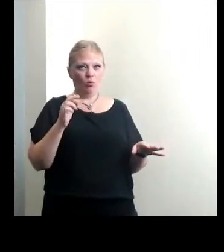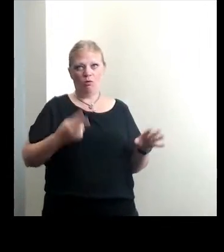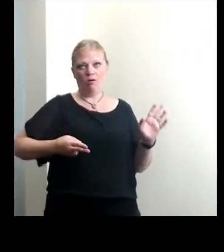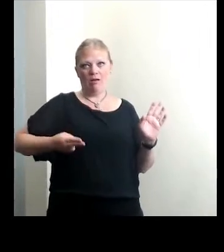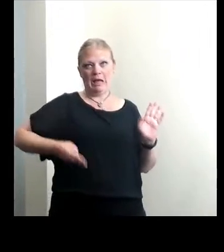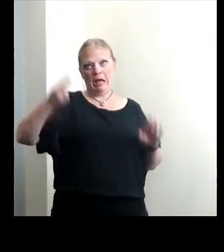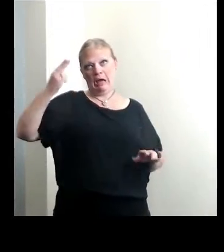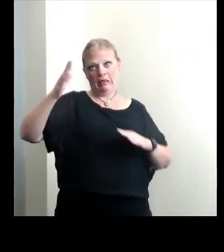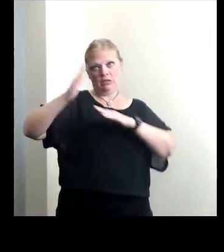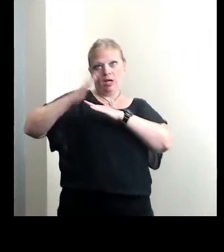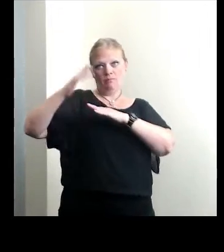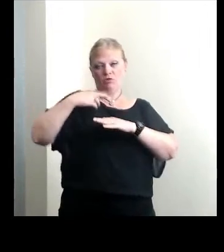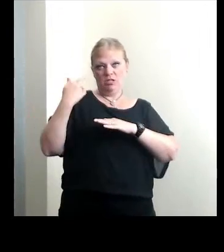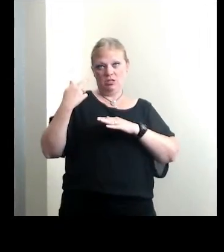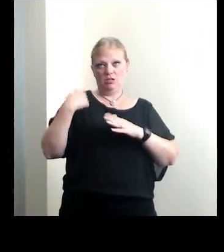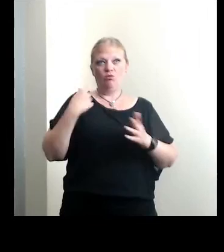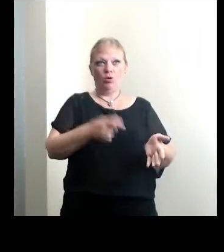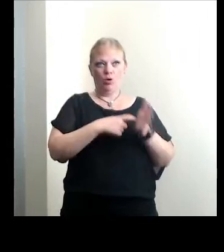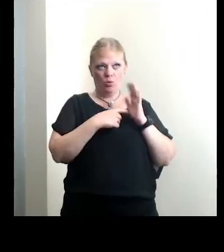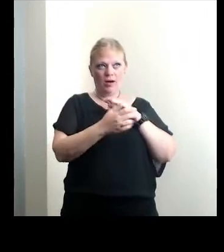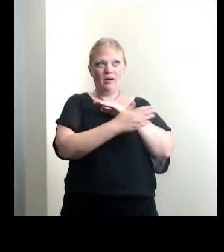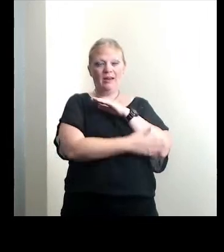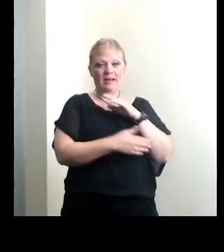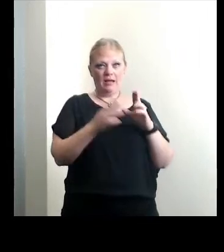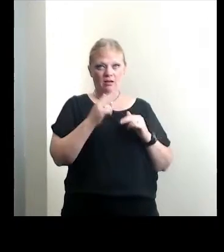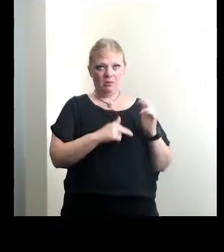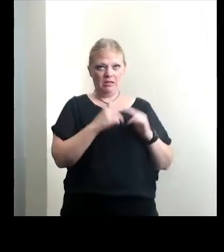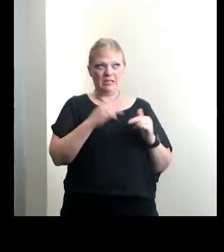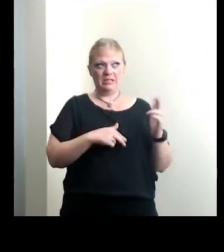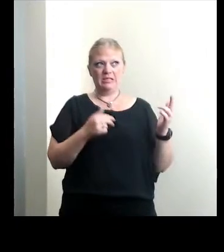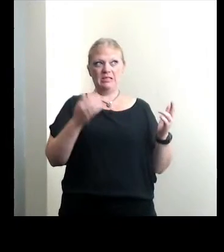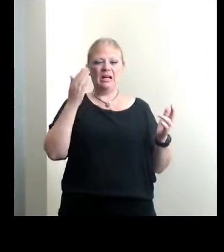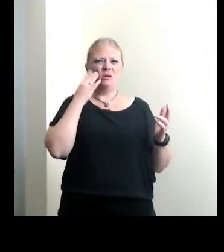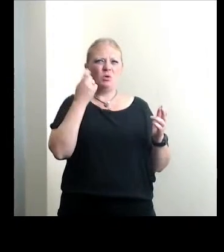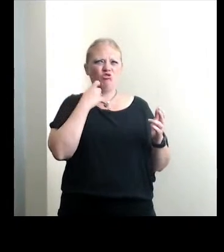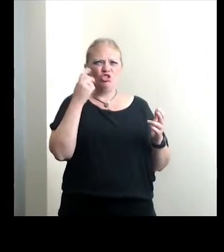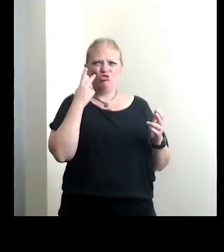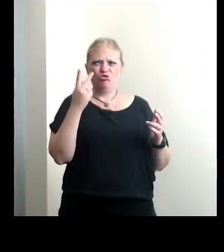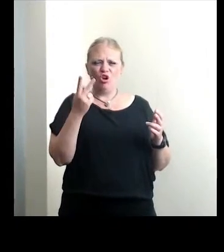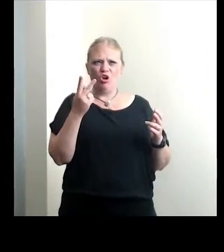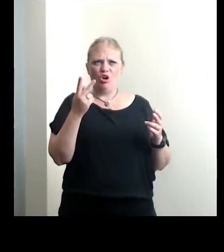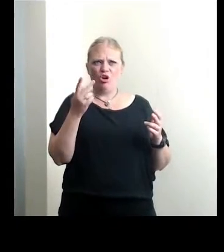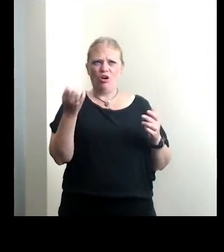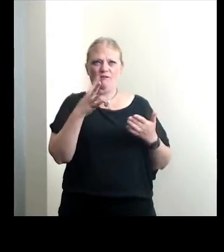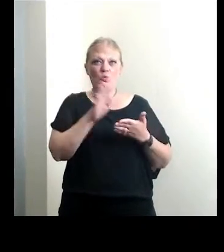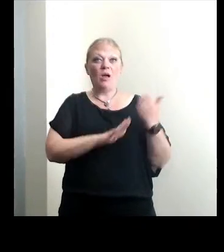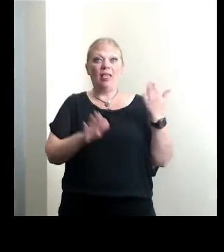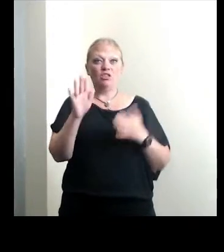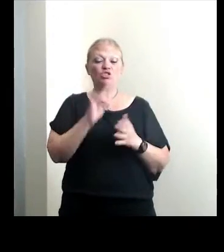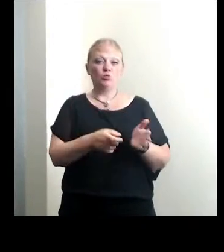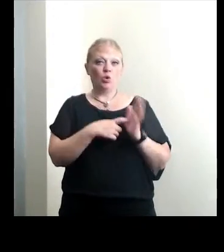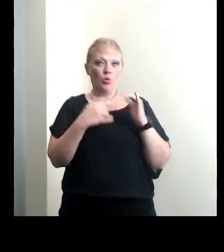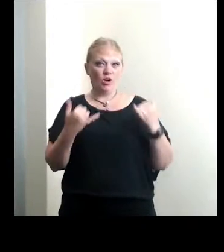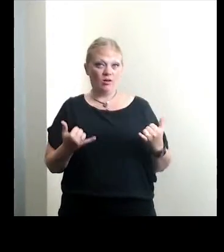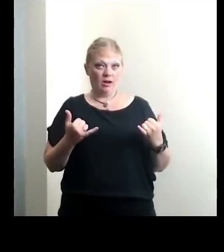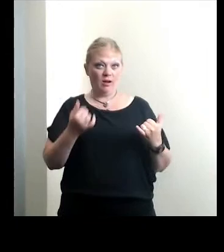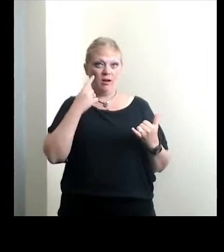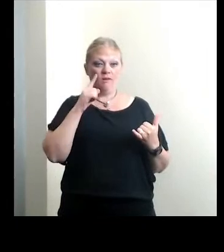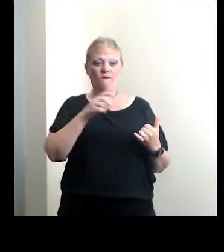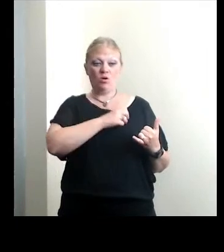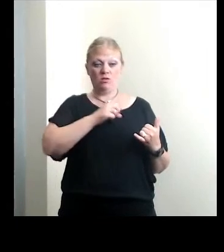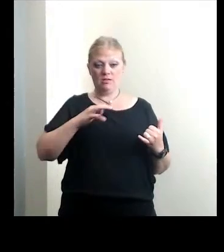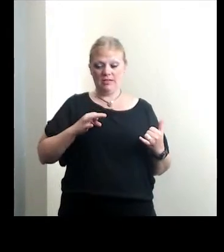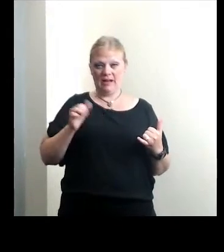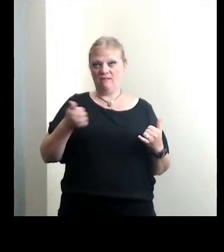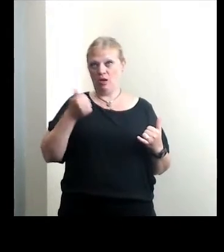risk, we are requiring it in county buildings. I know, like I just saw, I think a couple of colleges are requiring it. for their faculty,